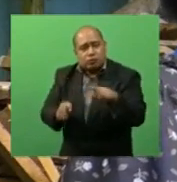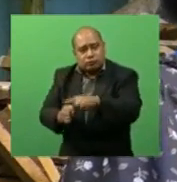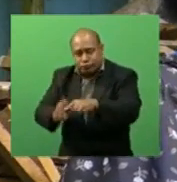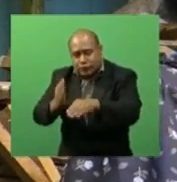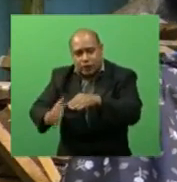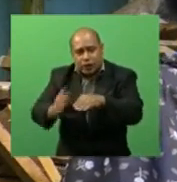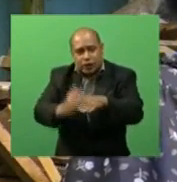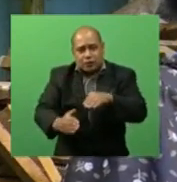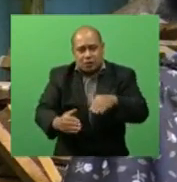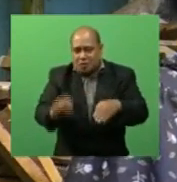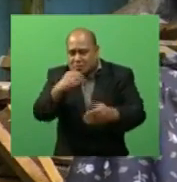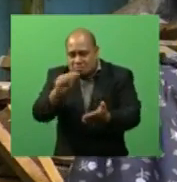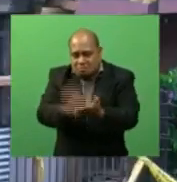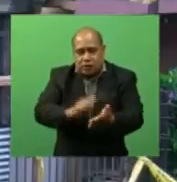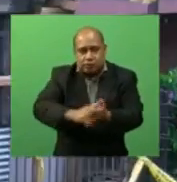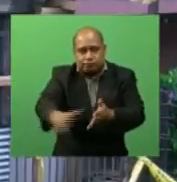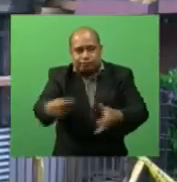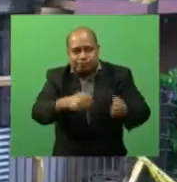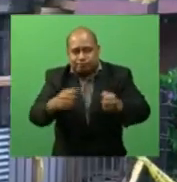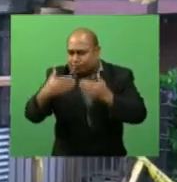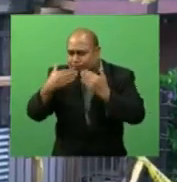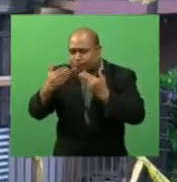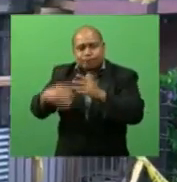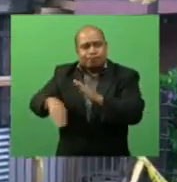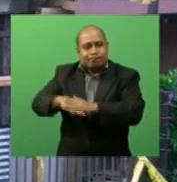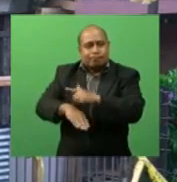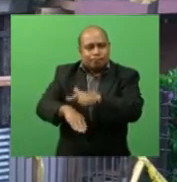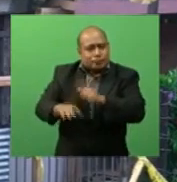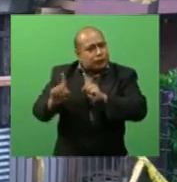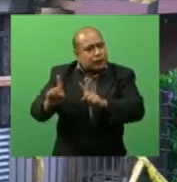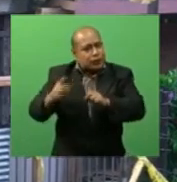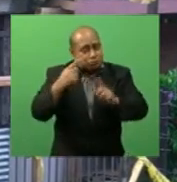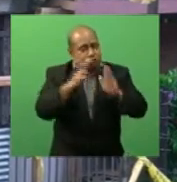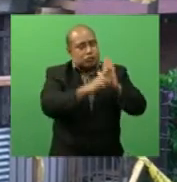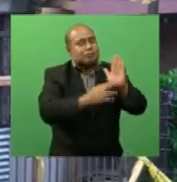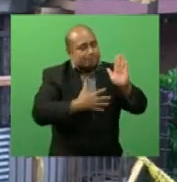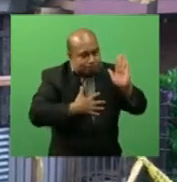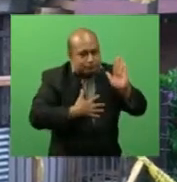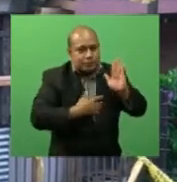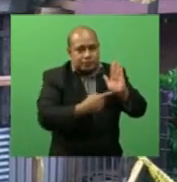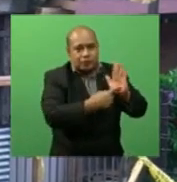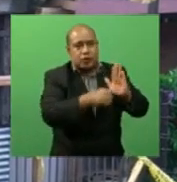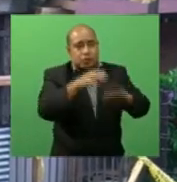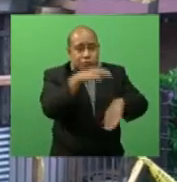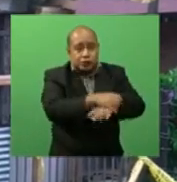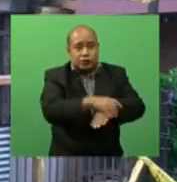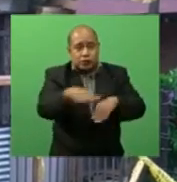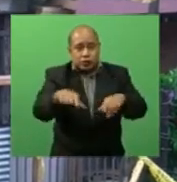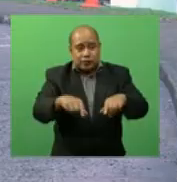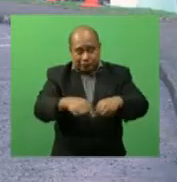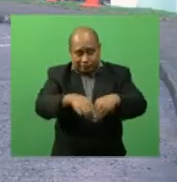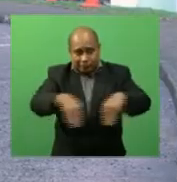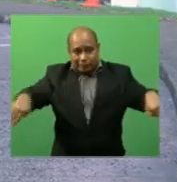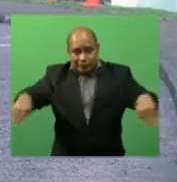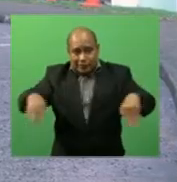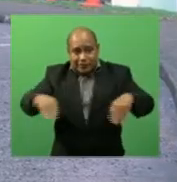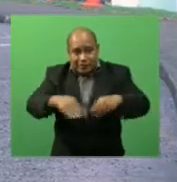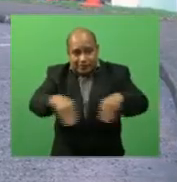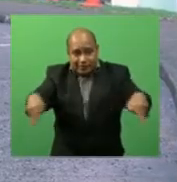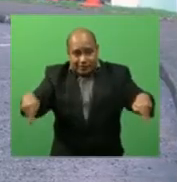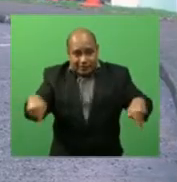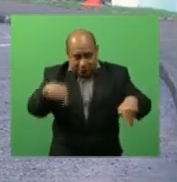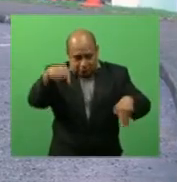until yesterday. A police blockade and yellow tape that mark the confined area have since been